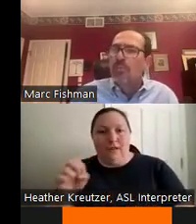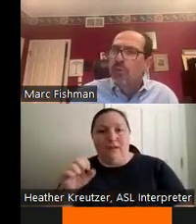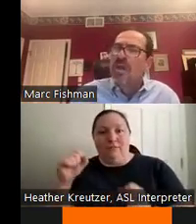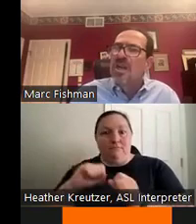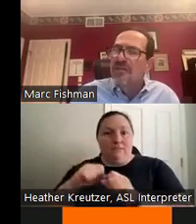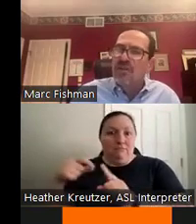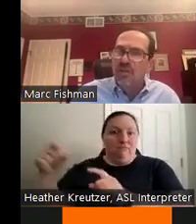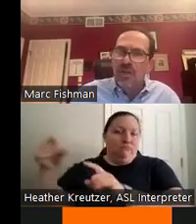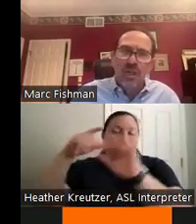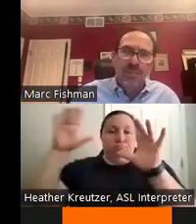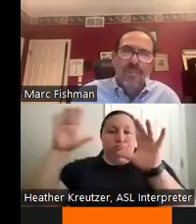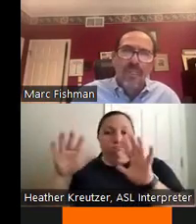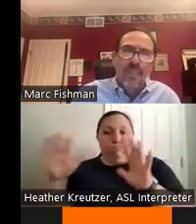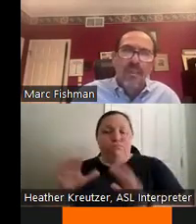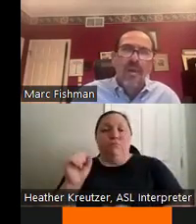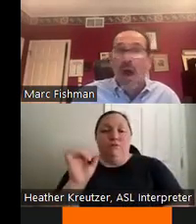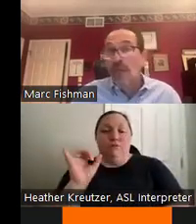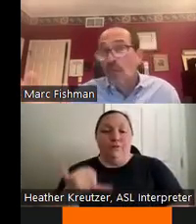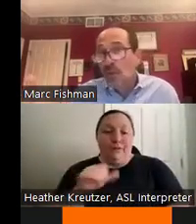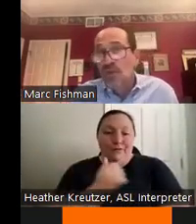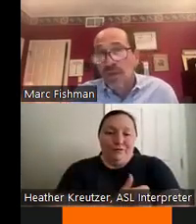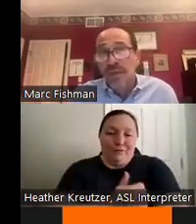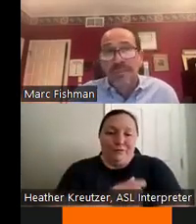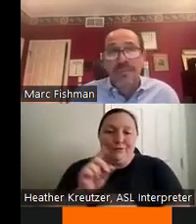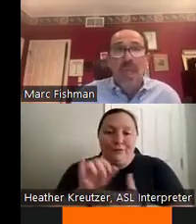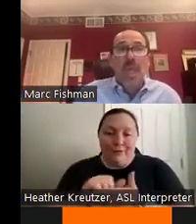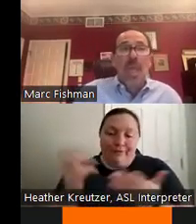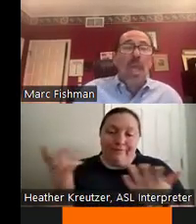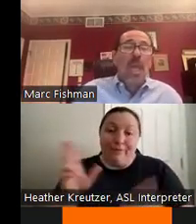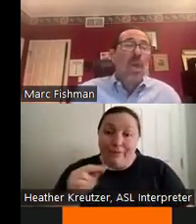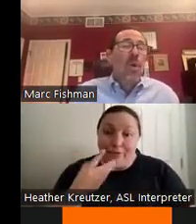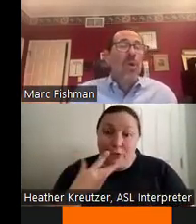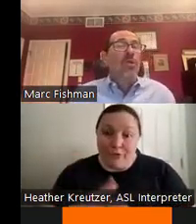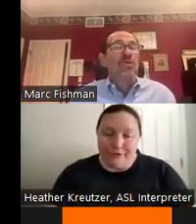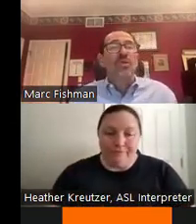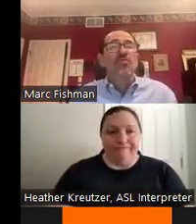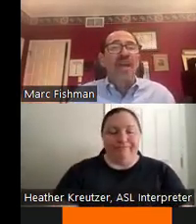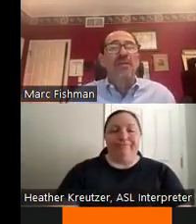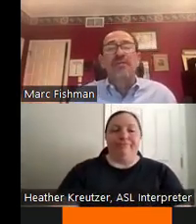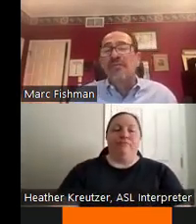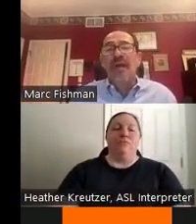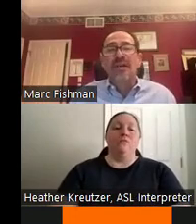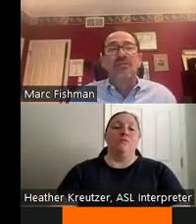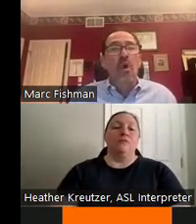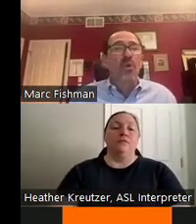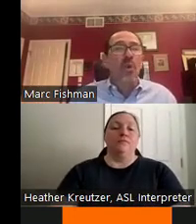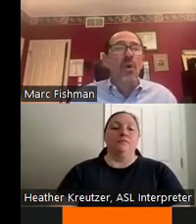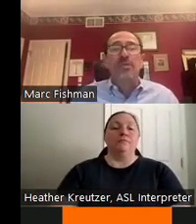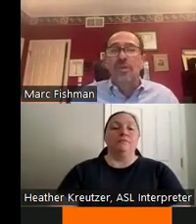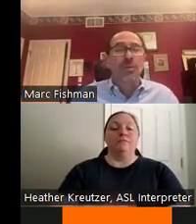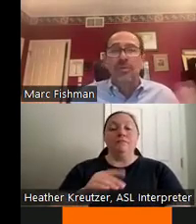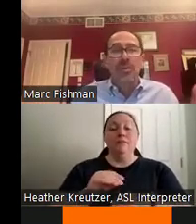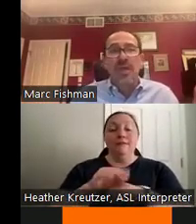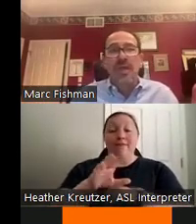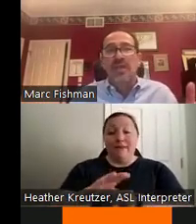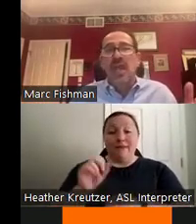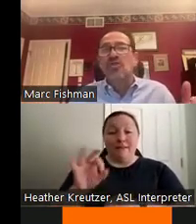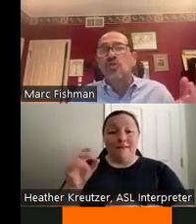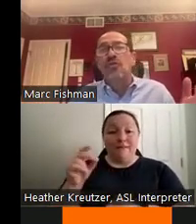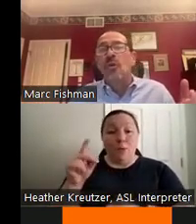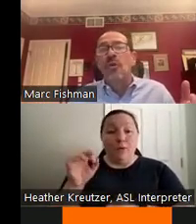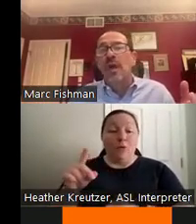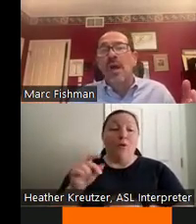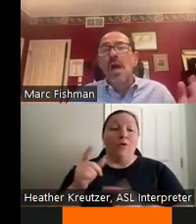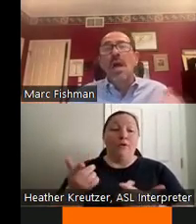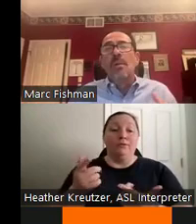that pretty efficiently, unfortunately. The subjective effects of opioids include